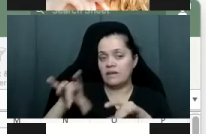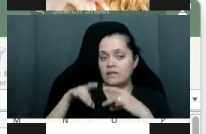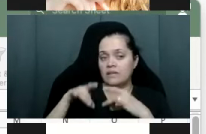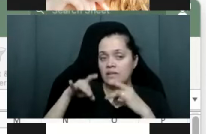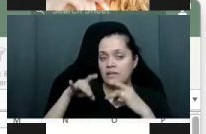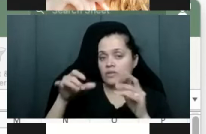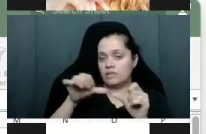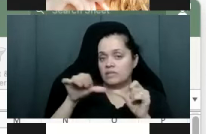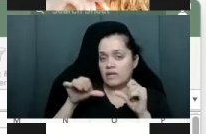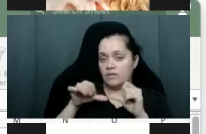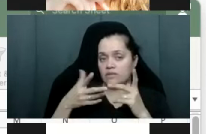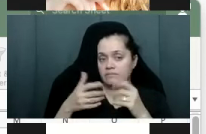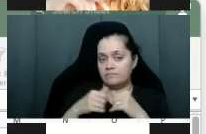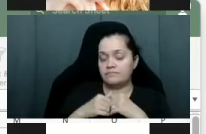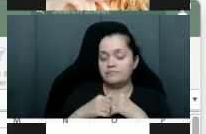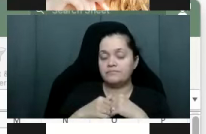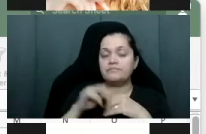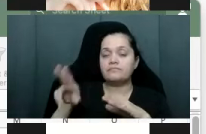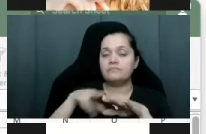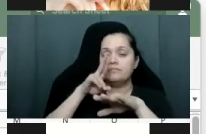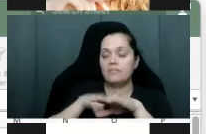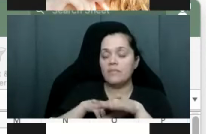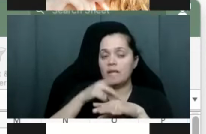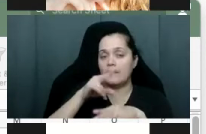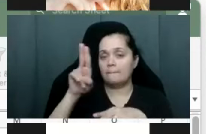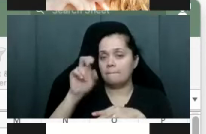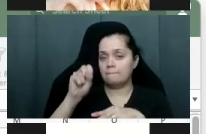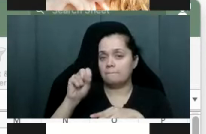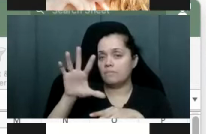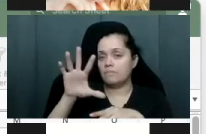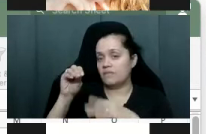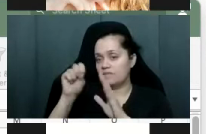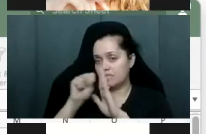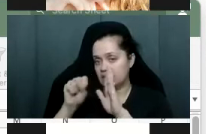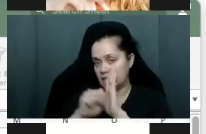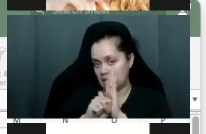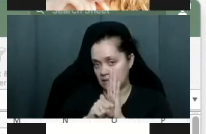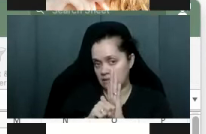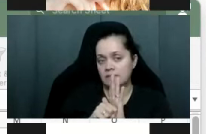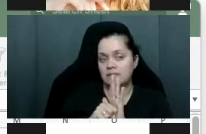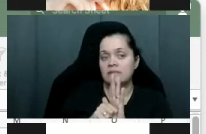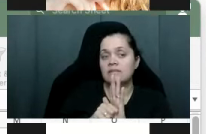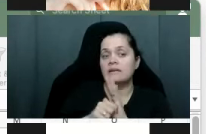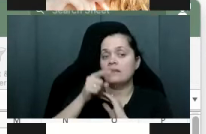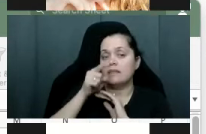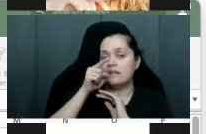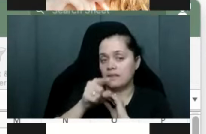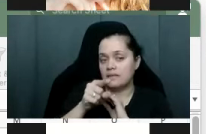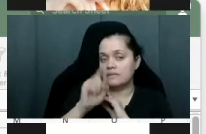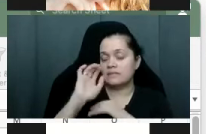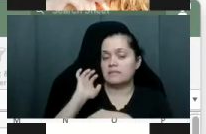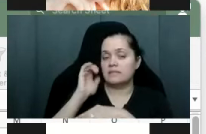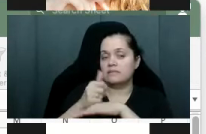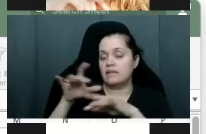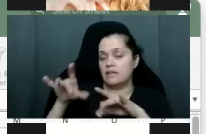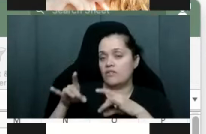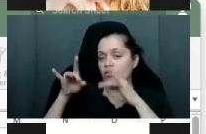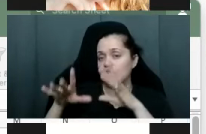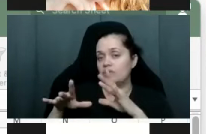regions. Of course, United States, we have 50 states. This is the set of